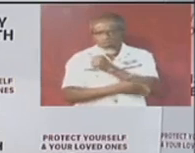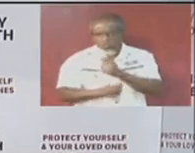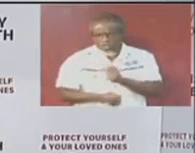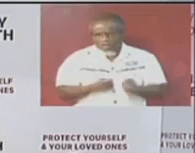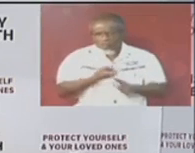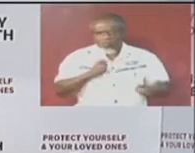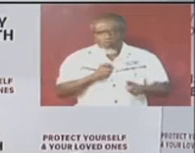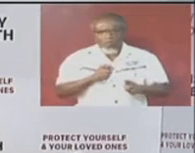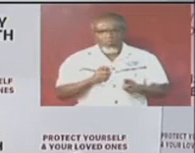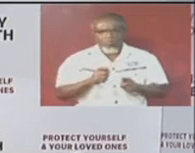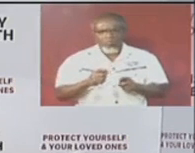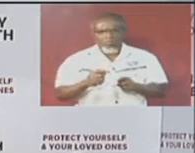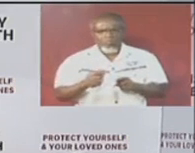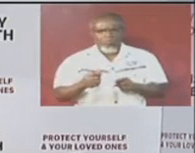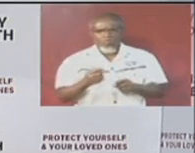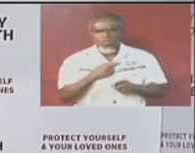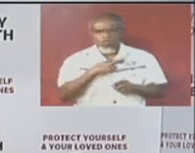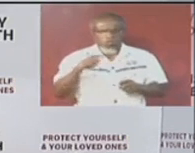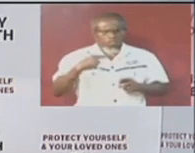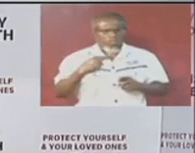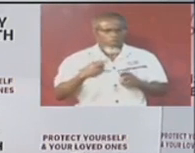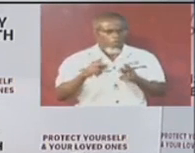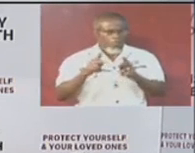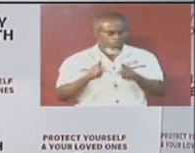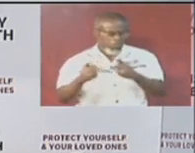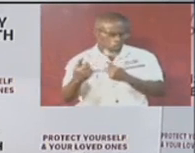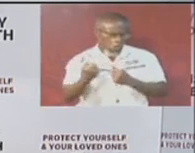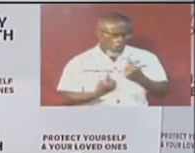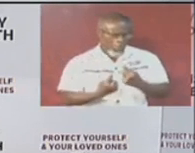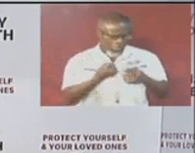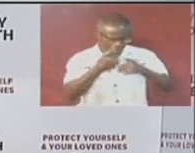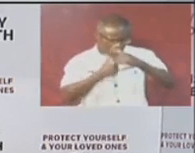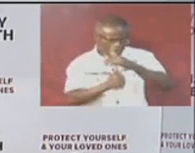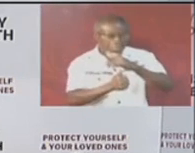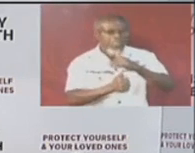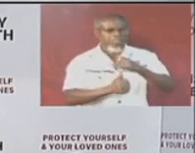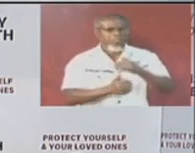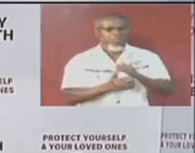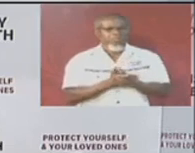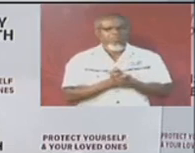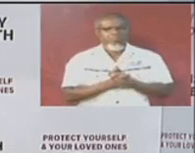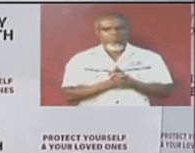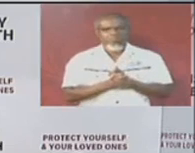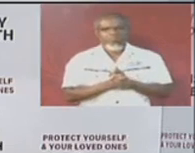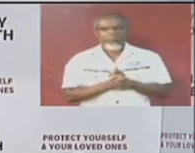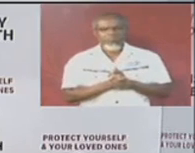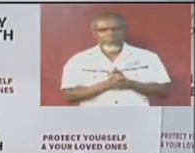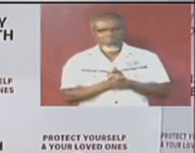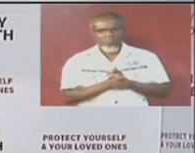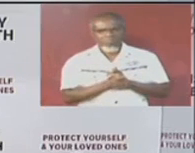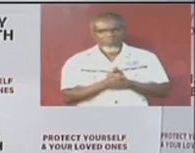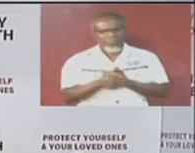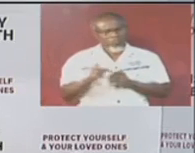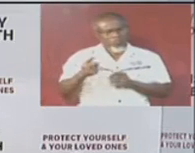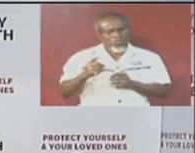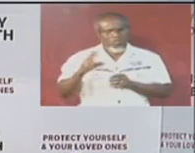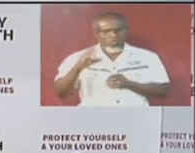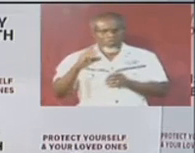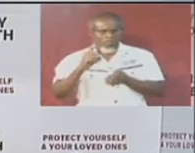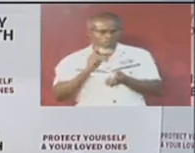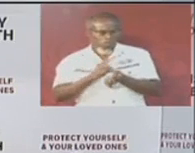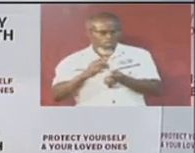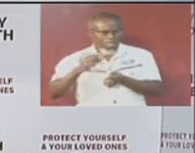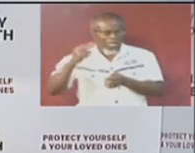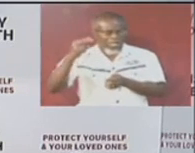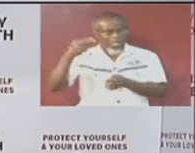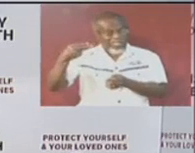So Dr. Hines could speak about the contact tracing of that particular case, and then we go to Minister Hines. Dr. Hines, contact tracing